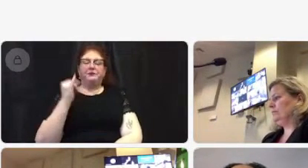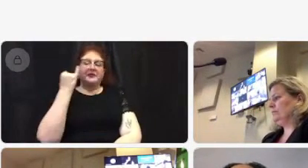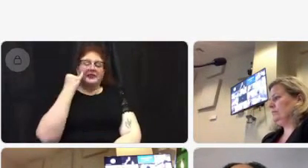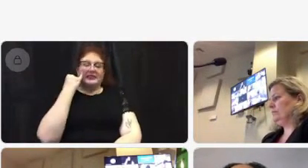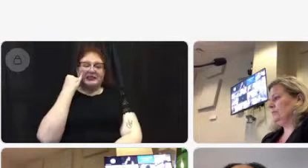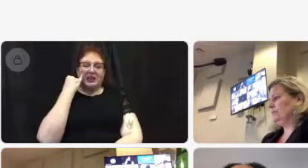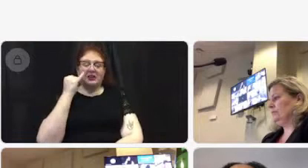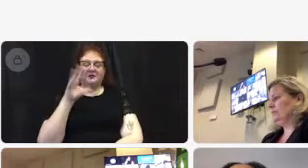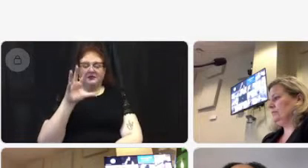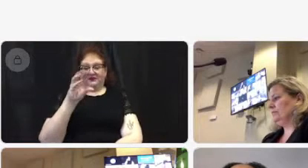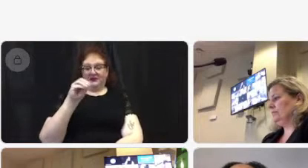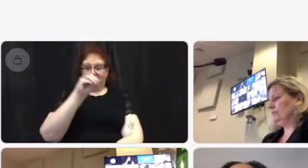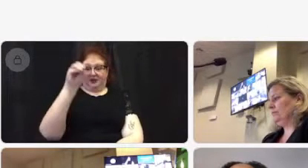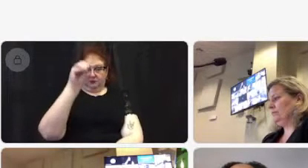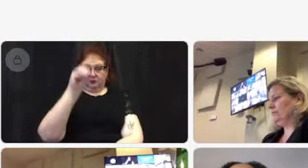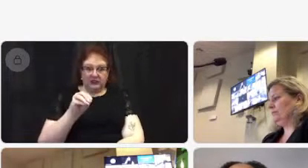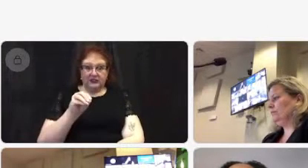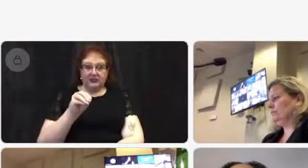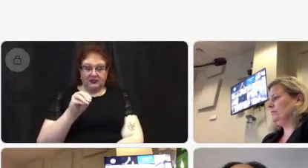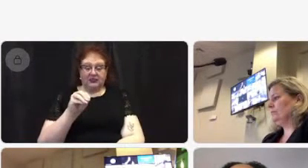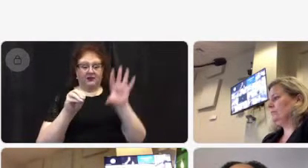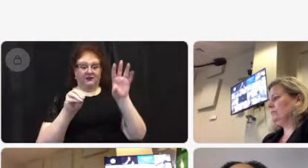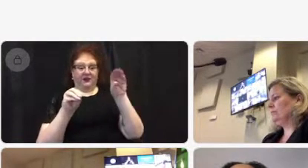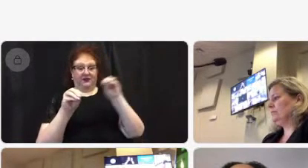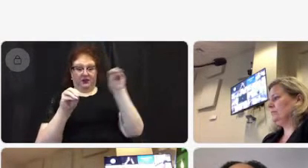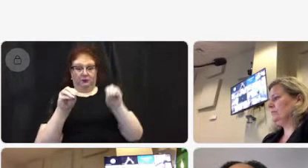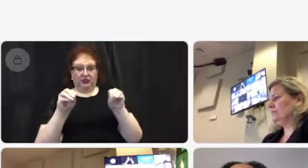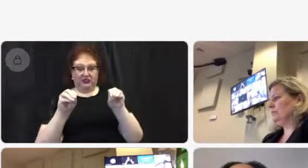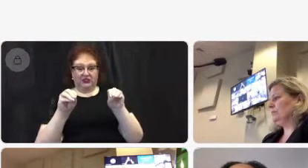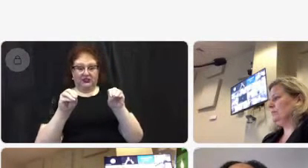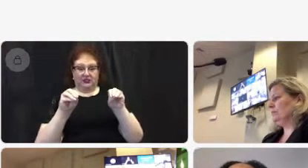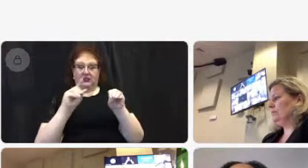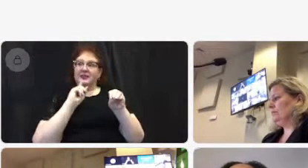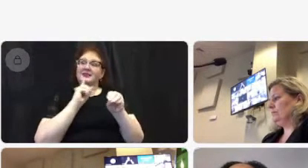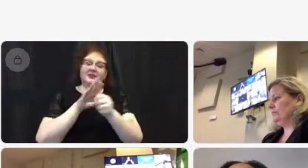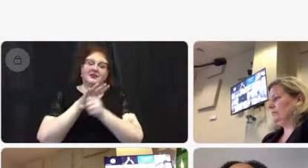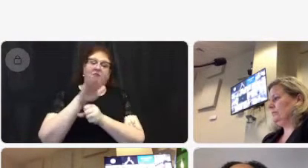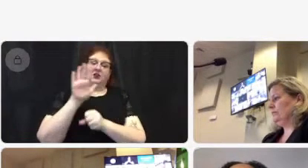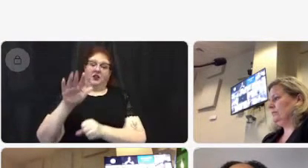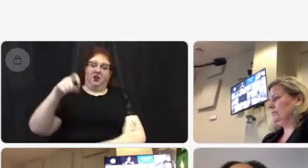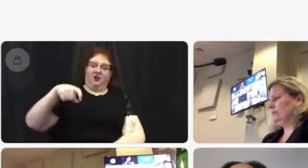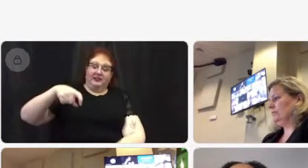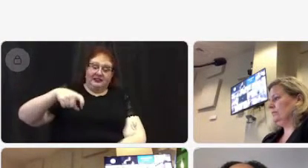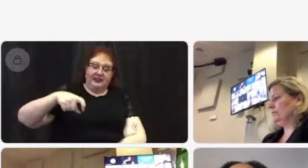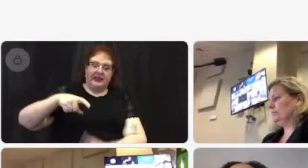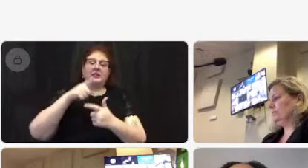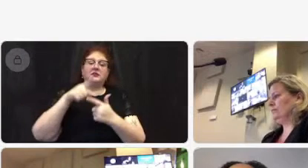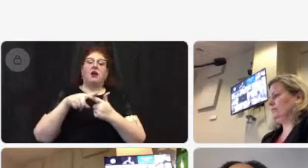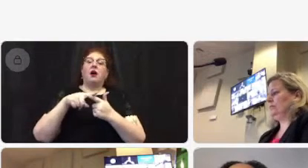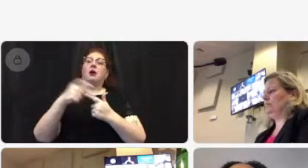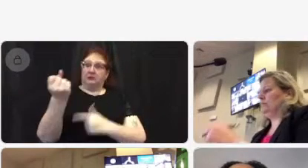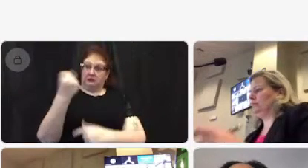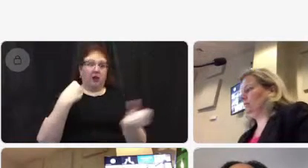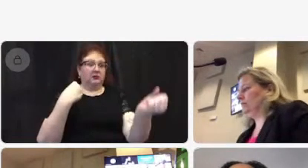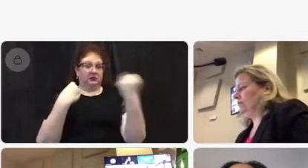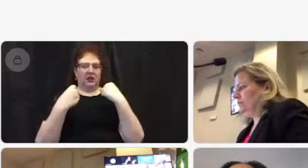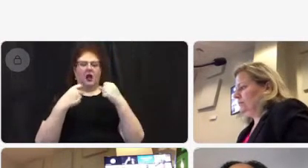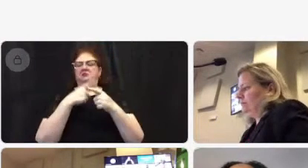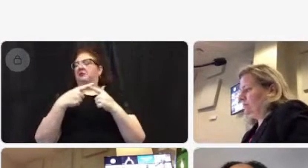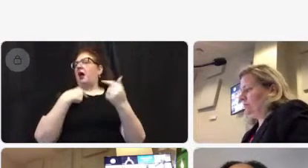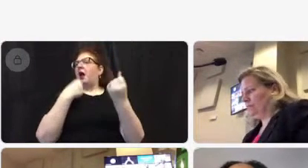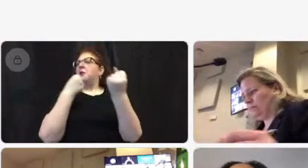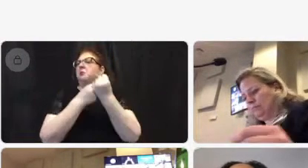50% amount sufficient to what they need? And if the answer is yes, then I'm with the